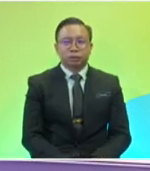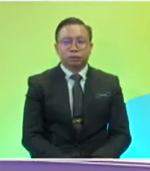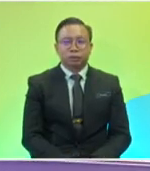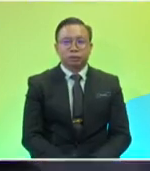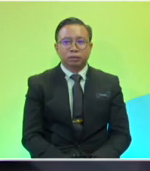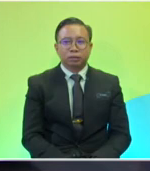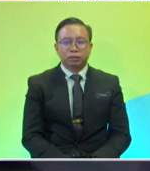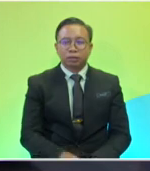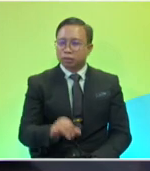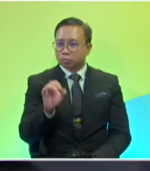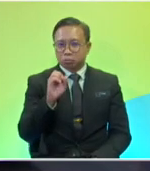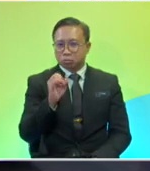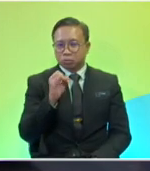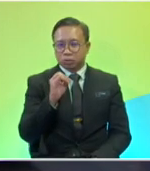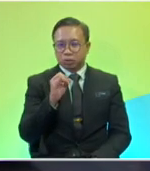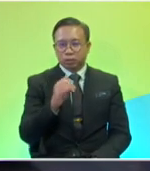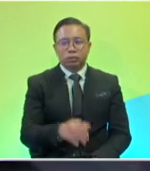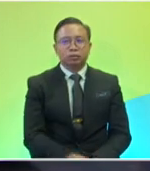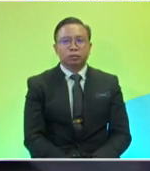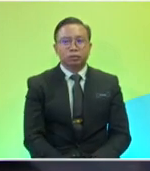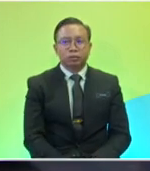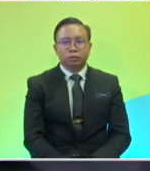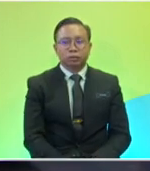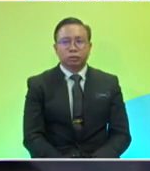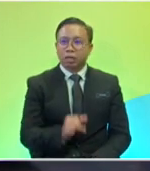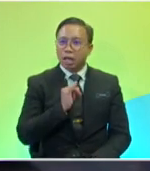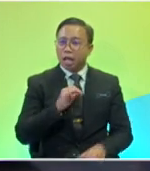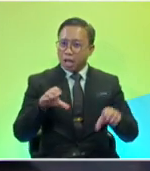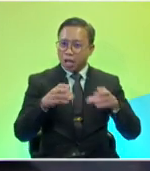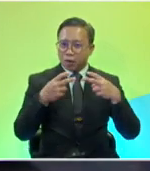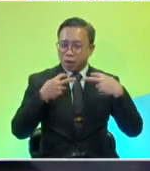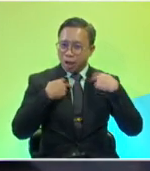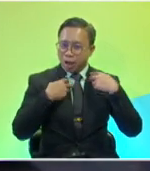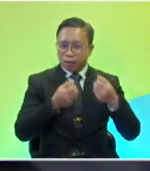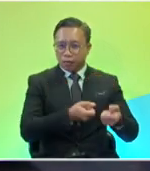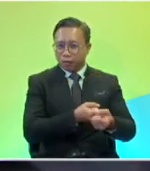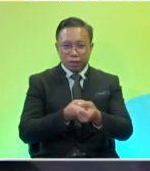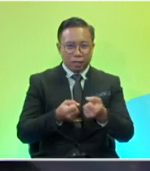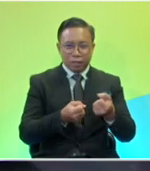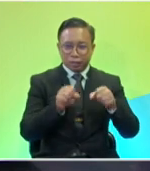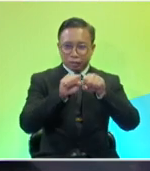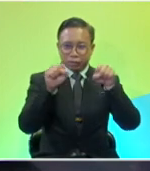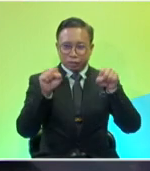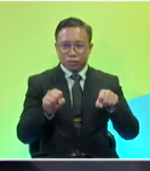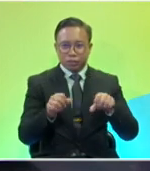station? I don't have fire station. Oh, I see, but I do have a fire station. Oh my God, you just have